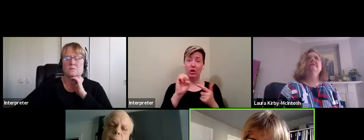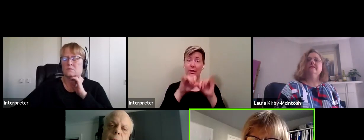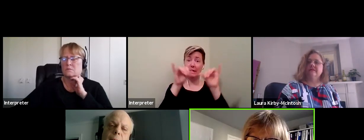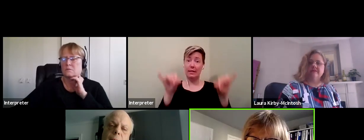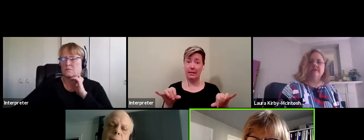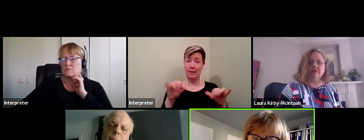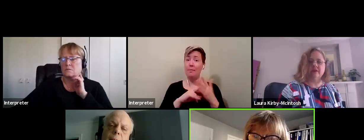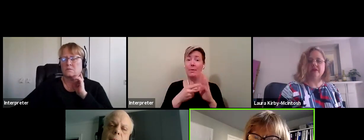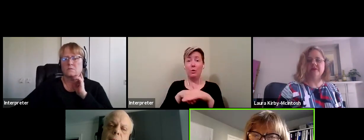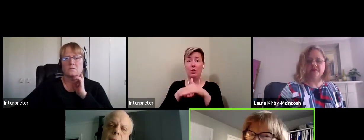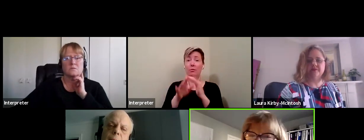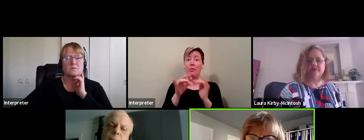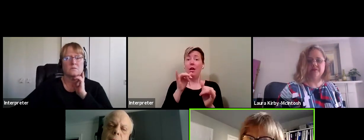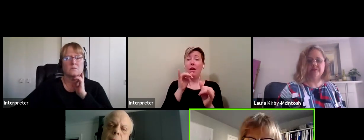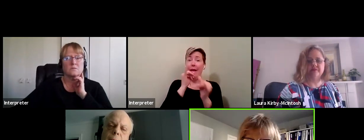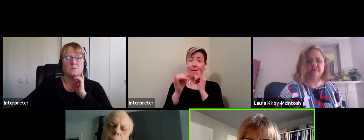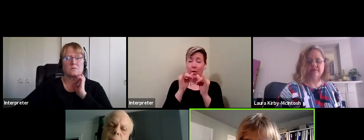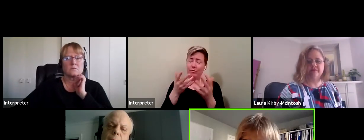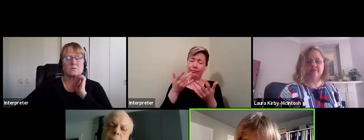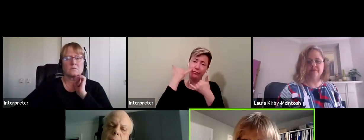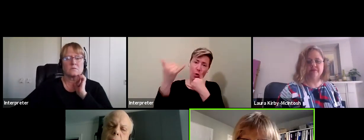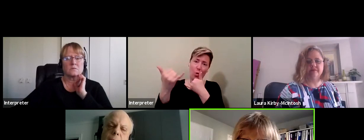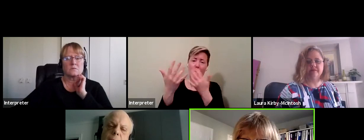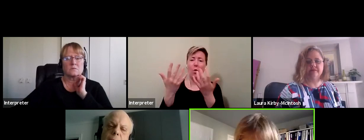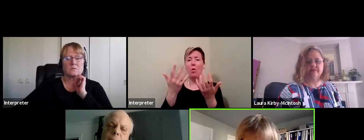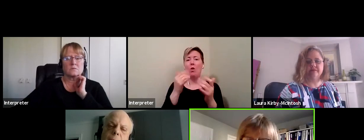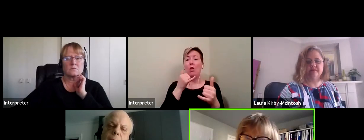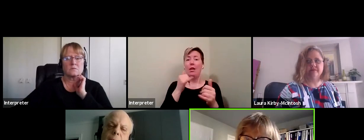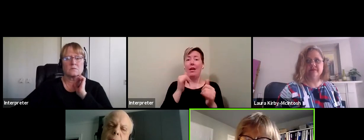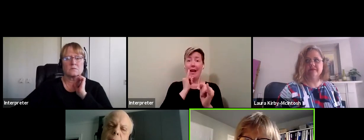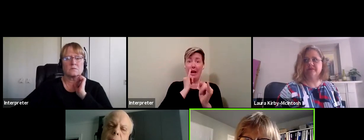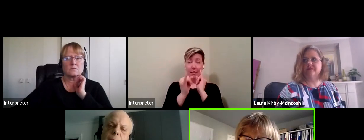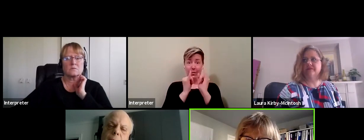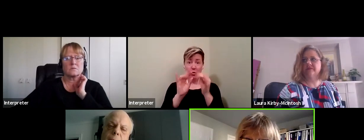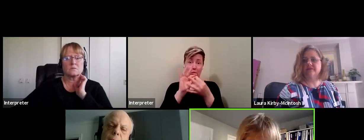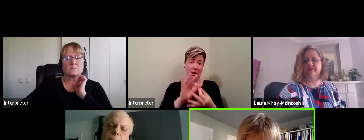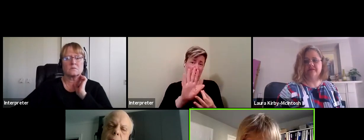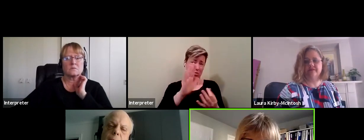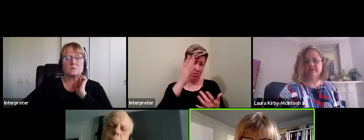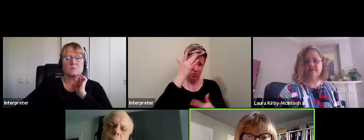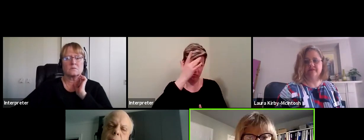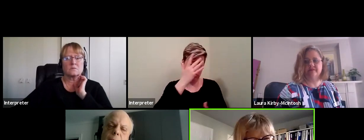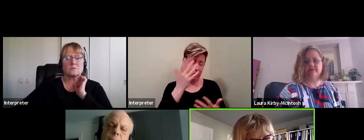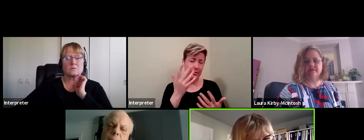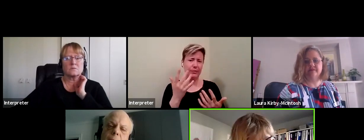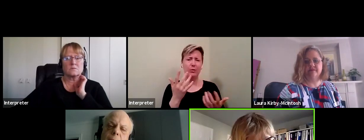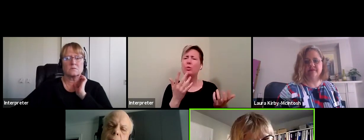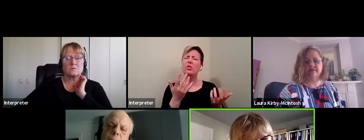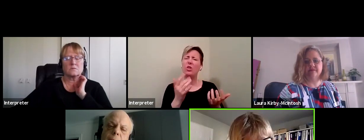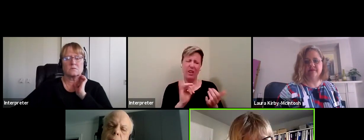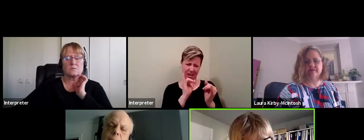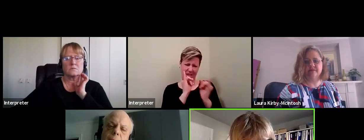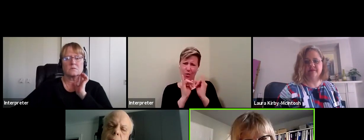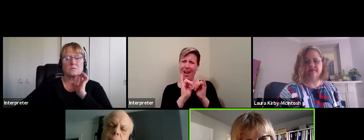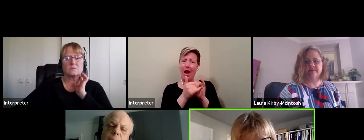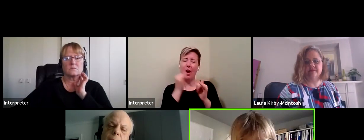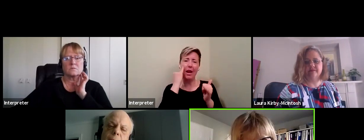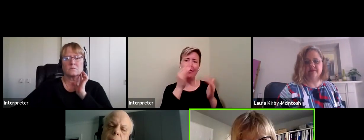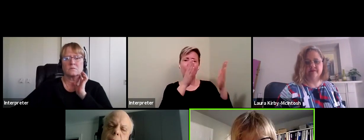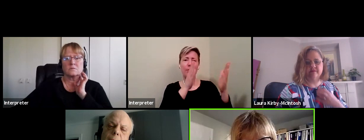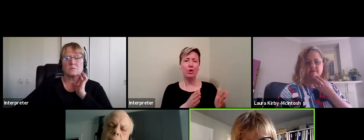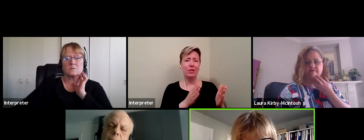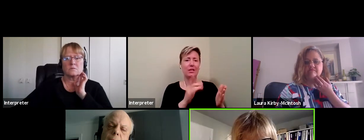for somebody who communicates with pictures or a letterboard or a device, or requires somebody to interpret